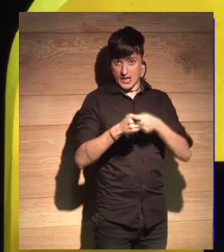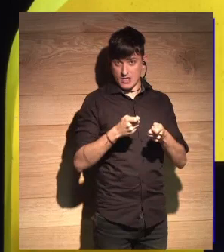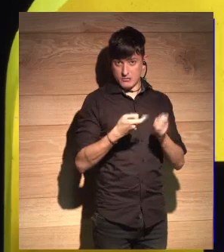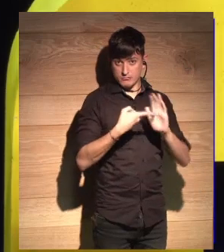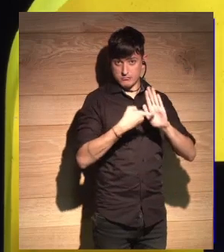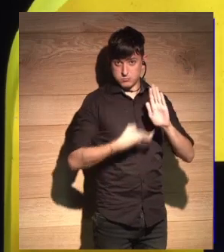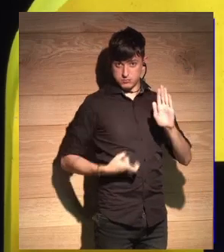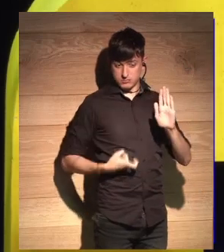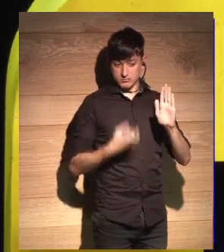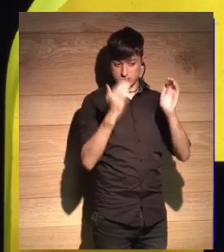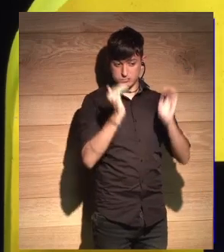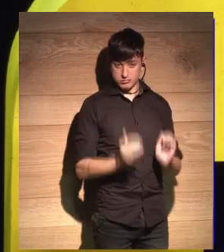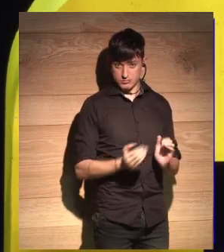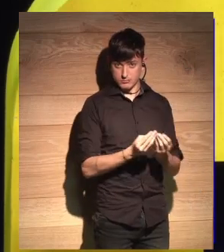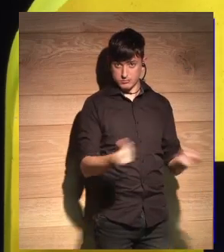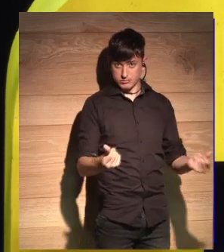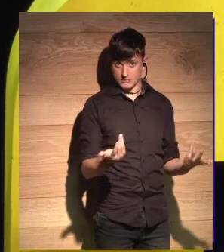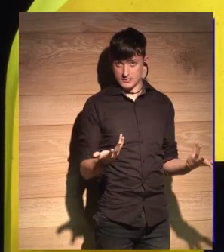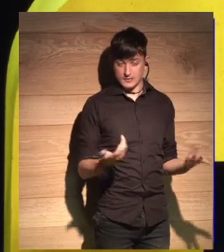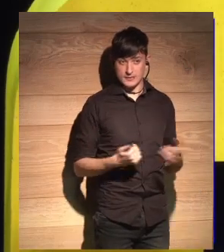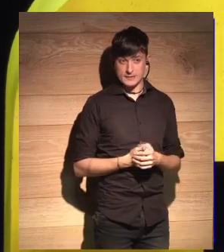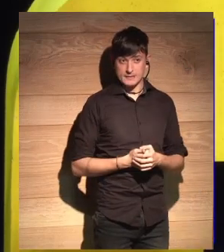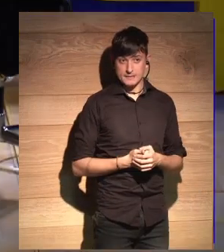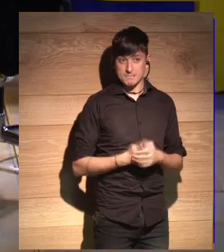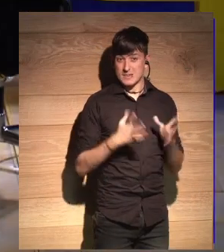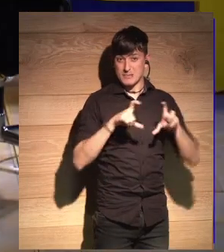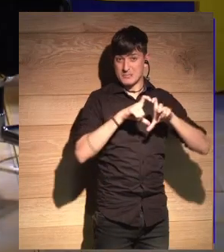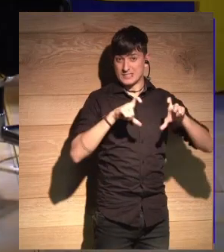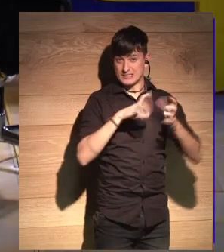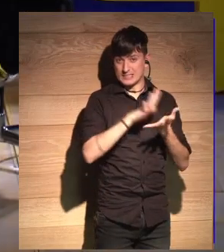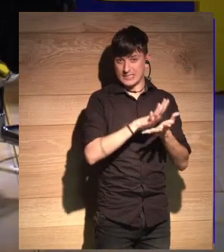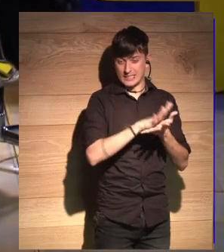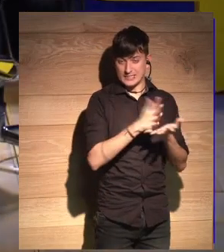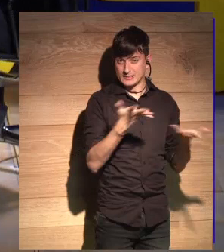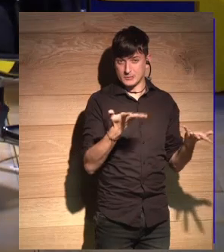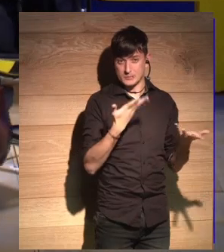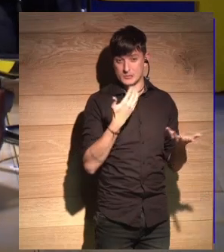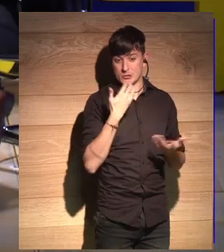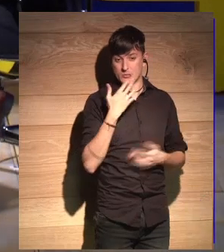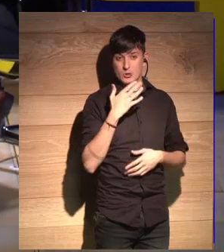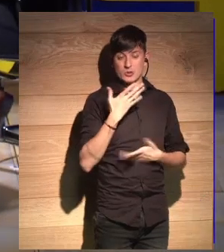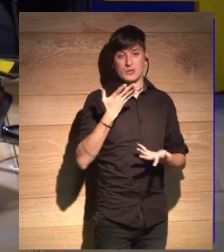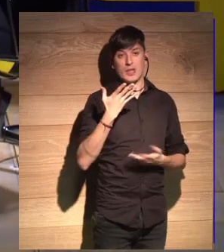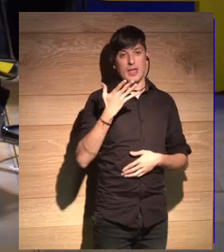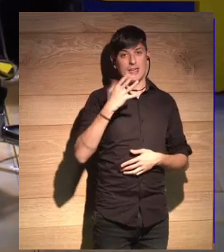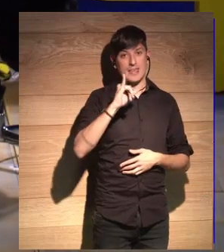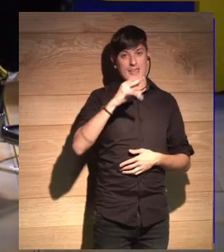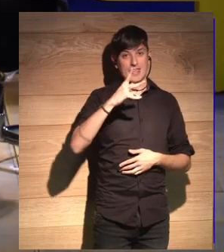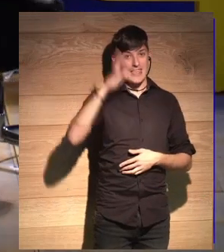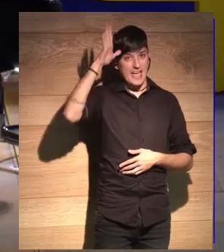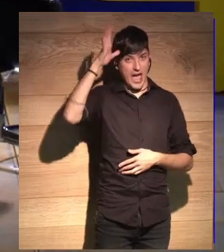new thing. But it's like the quiet companies, like IKEA or whatever, that